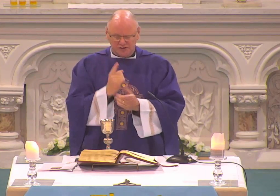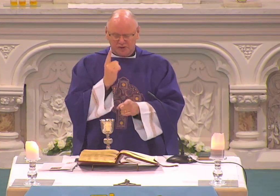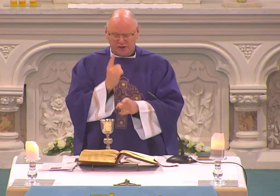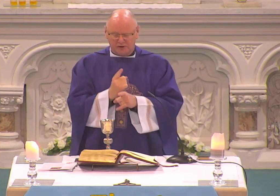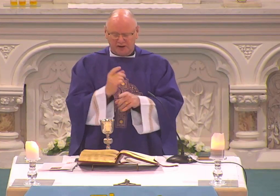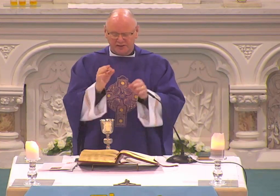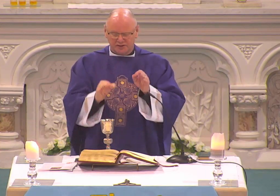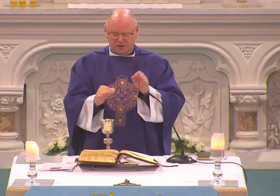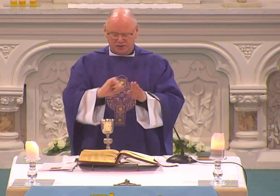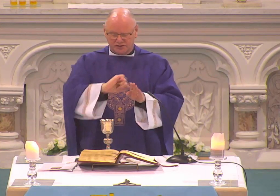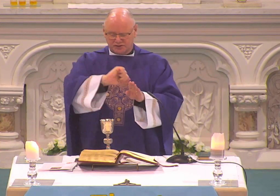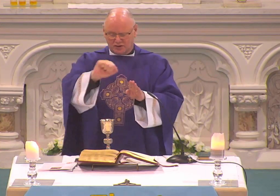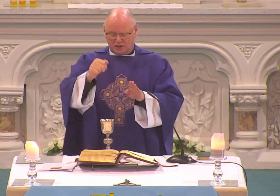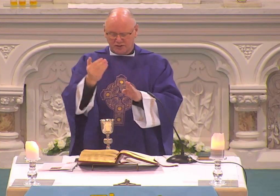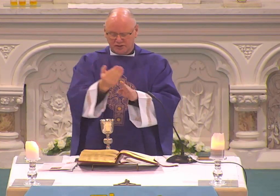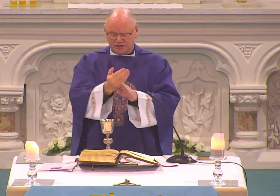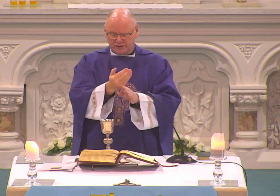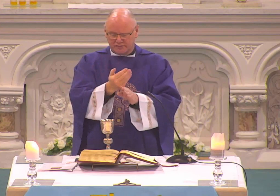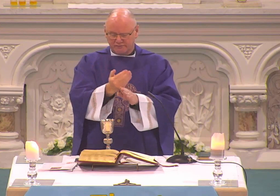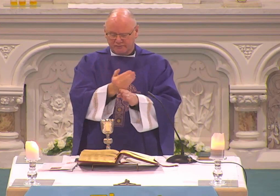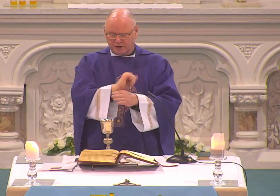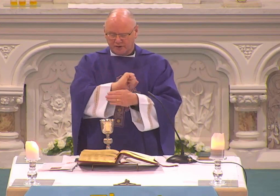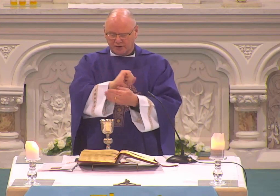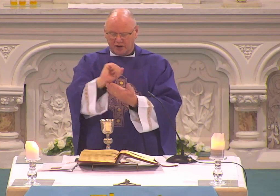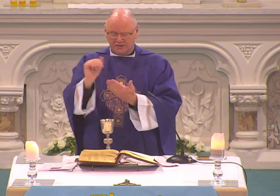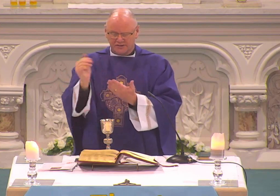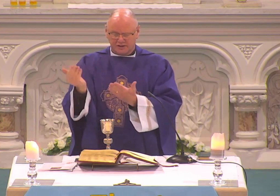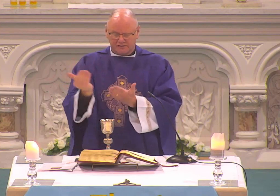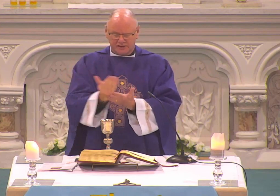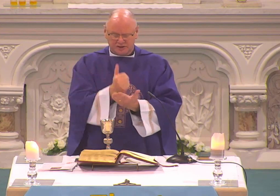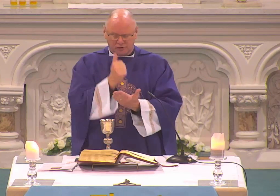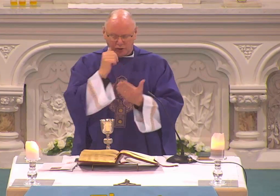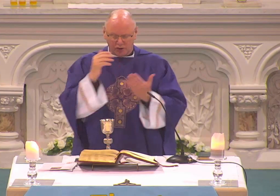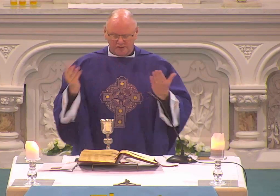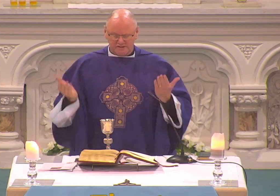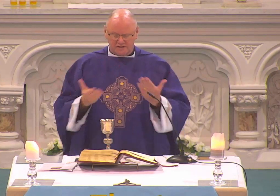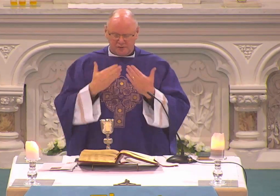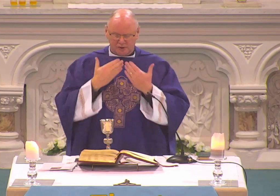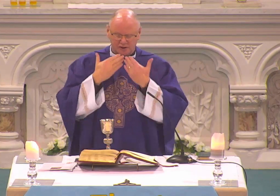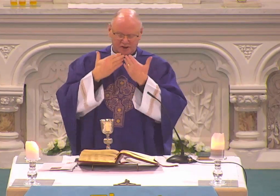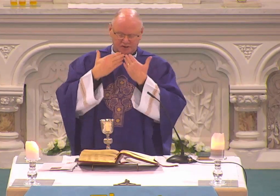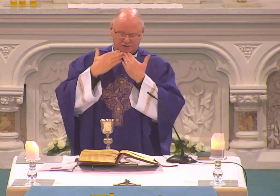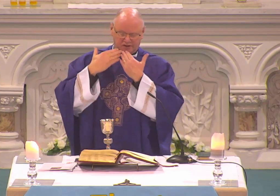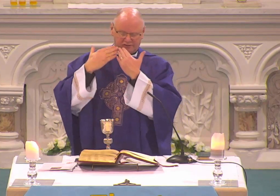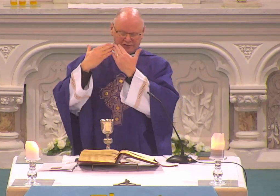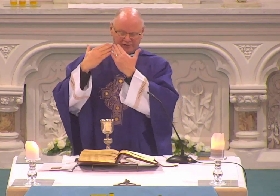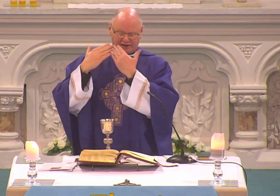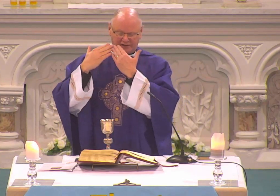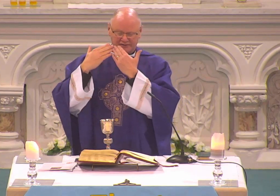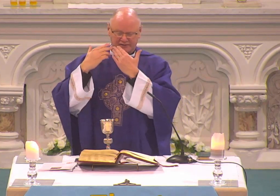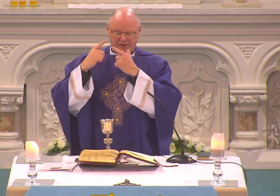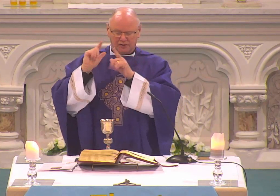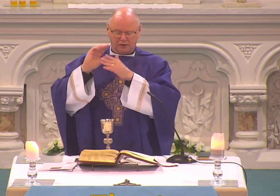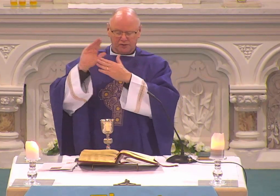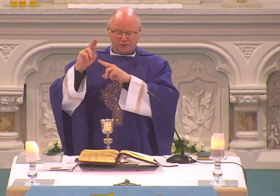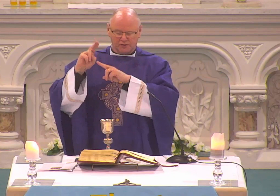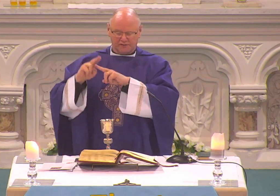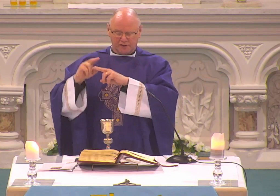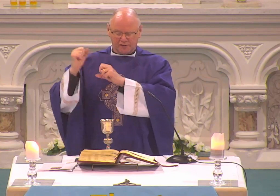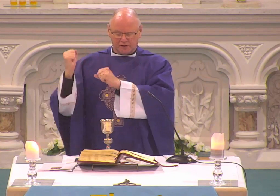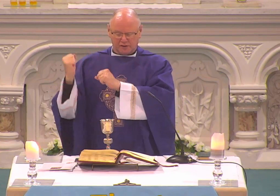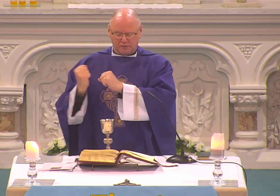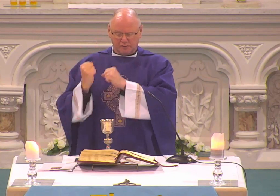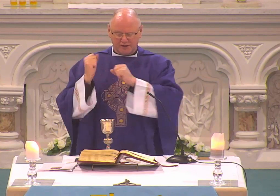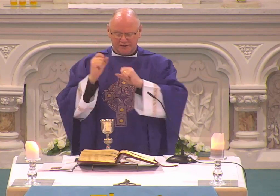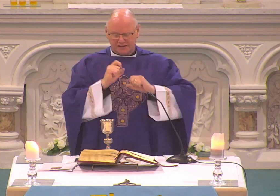It is truly right and just, our duty and our salvation, always and everywhere, to give you thanks. Lord, Holy